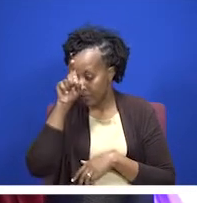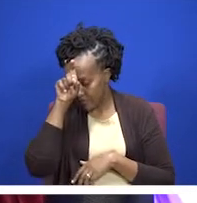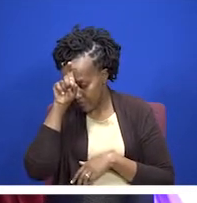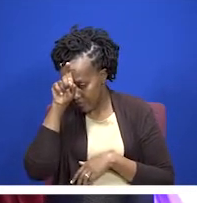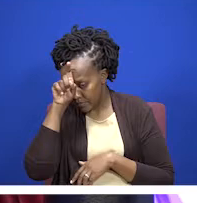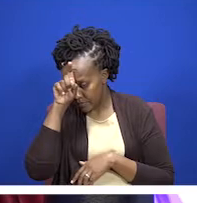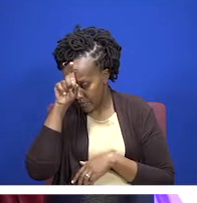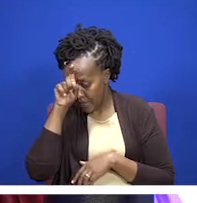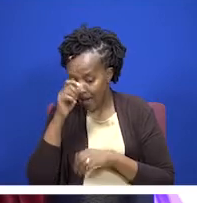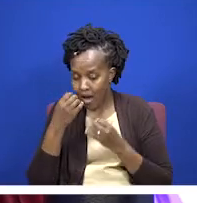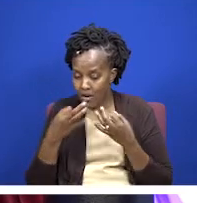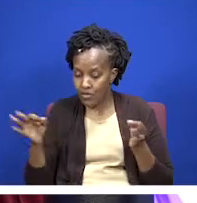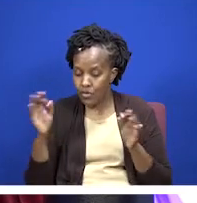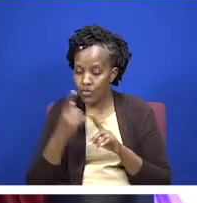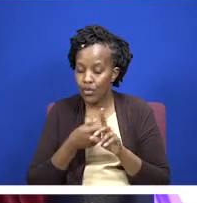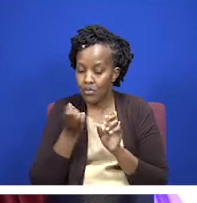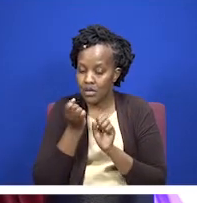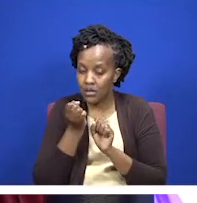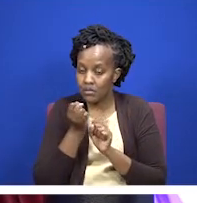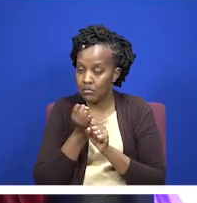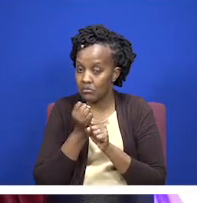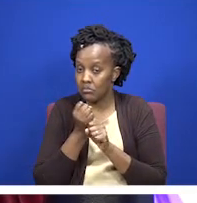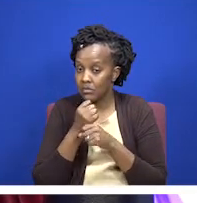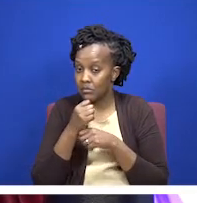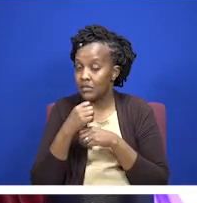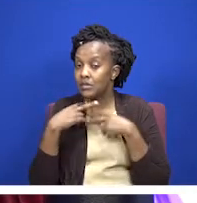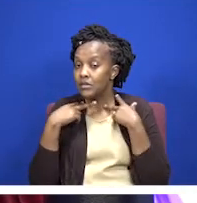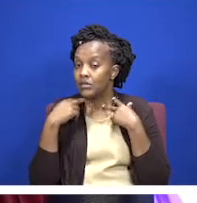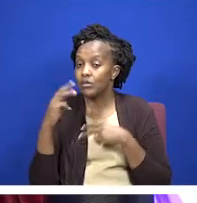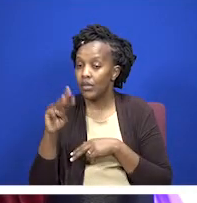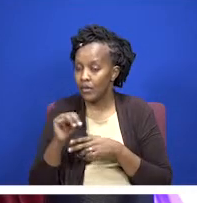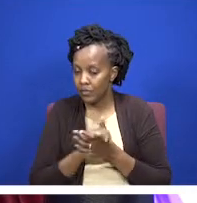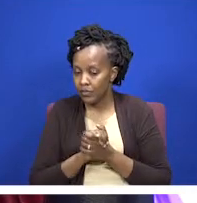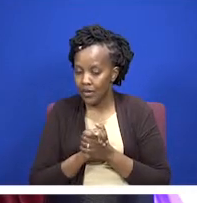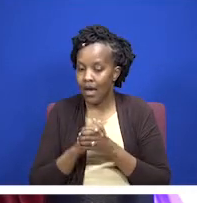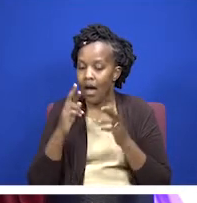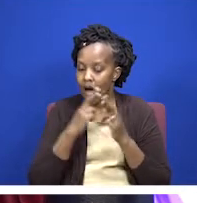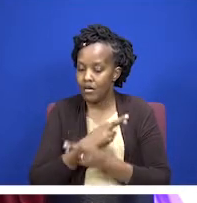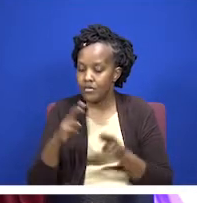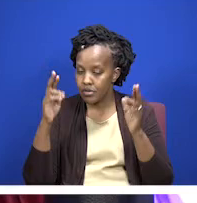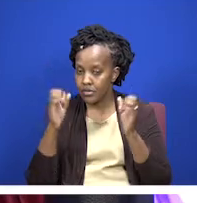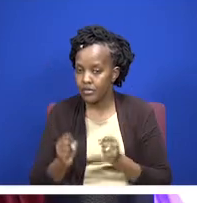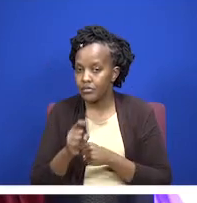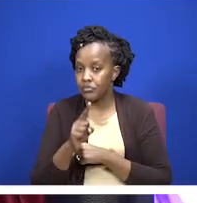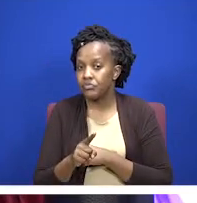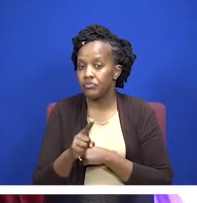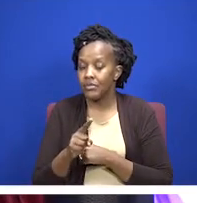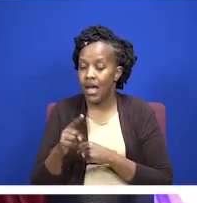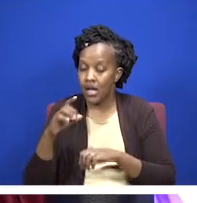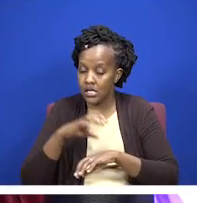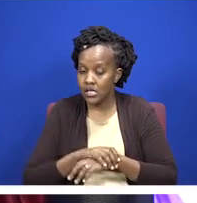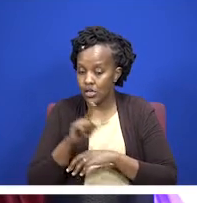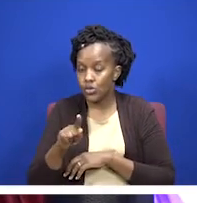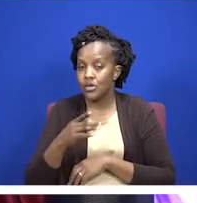being slaves to them, and I will redeem you with an outstretched arm and with mighty acts of judgment. I will take you as my own